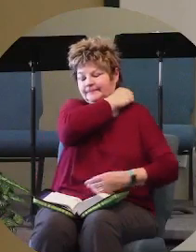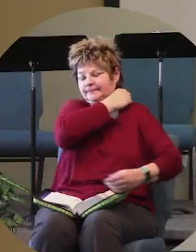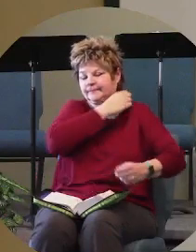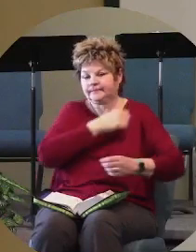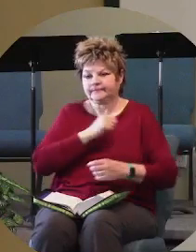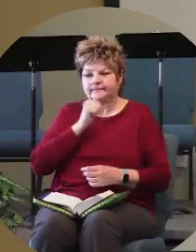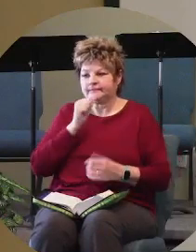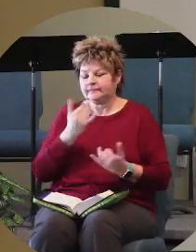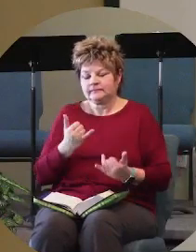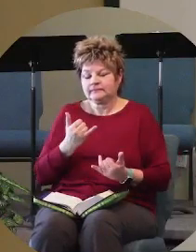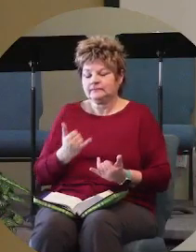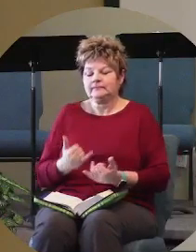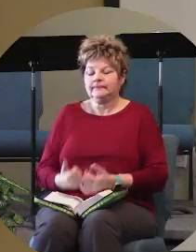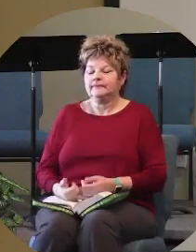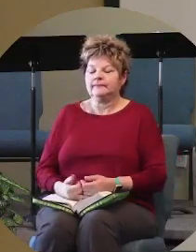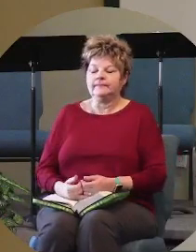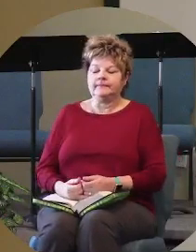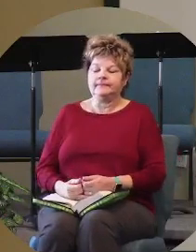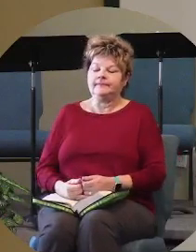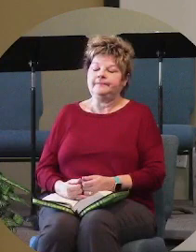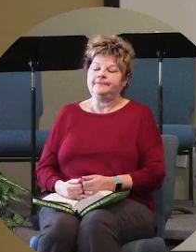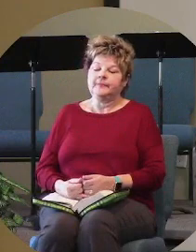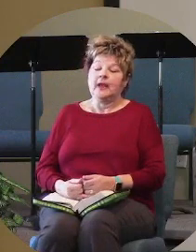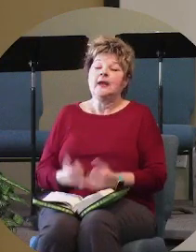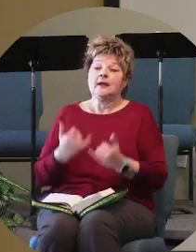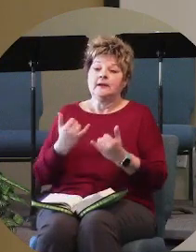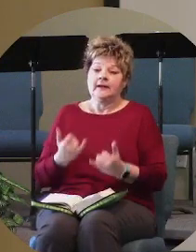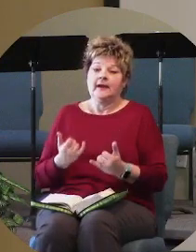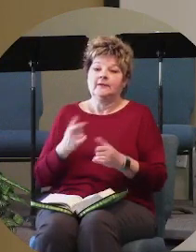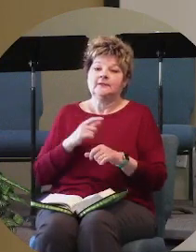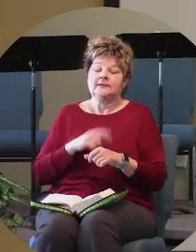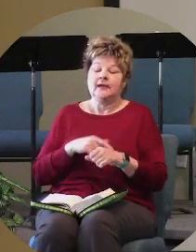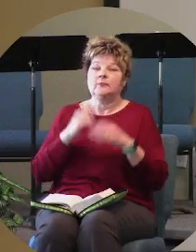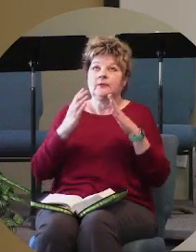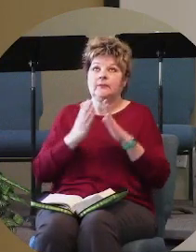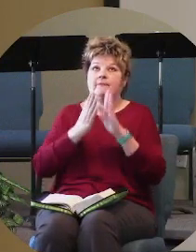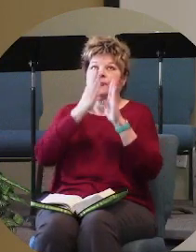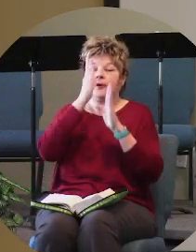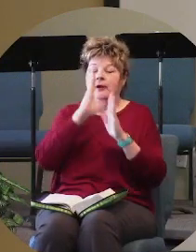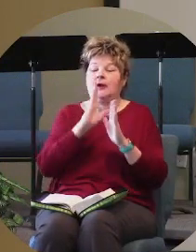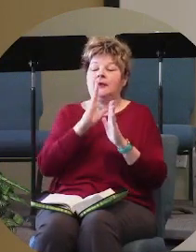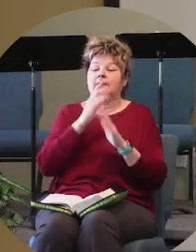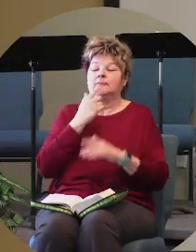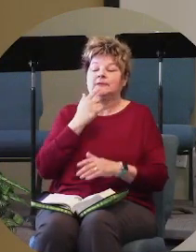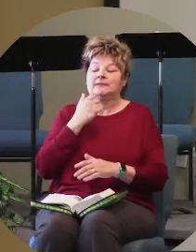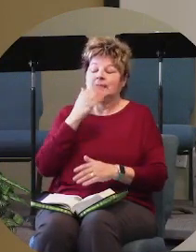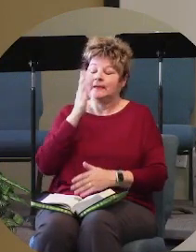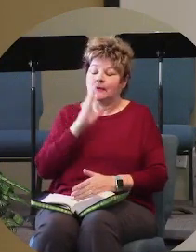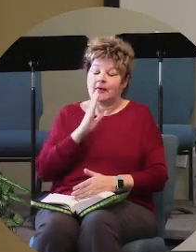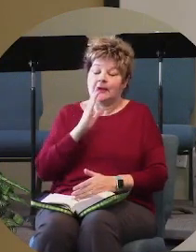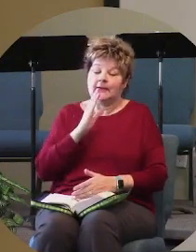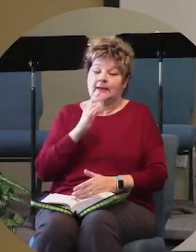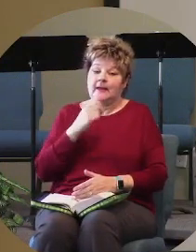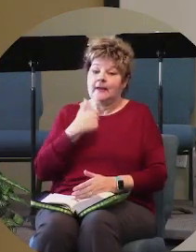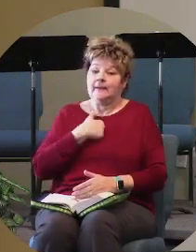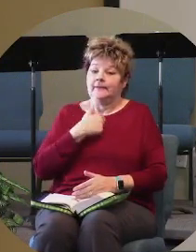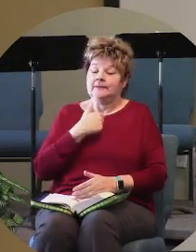It's not now. Now is the time when we come before God and say, God, I'm not worthy.